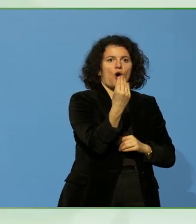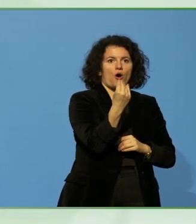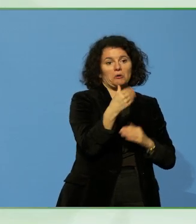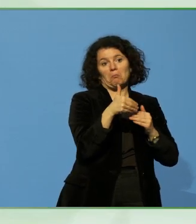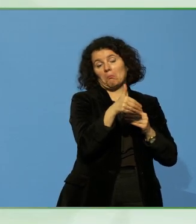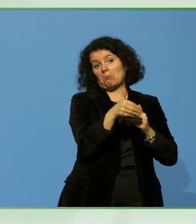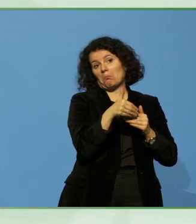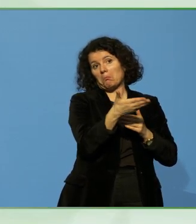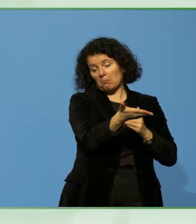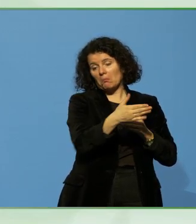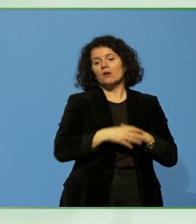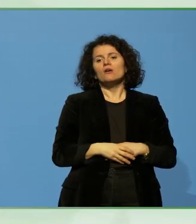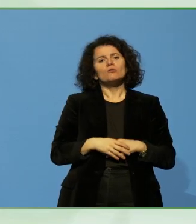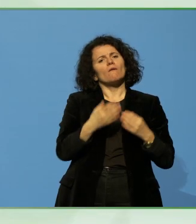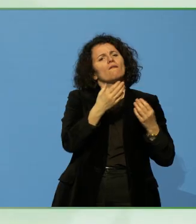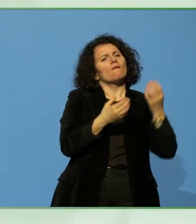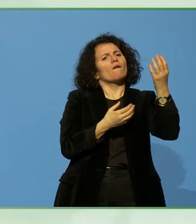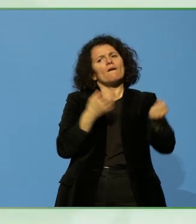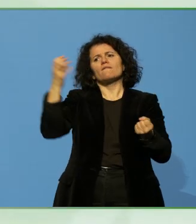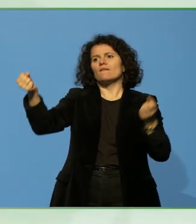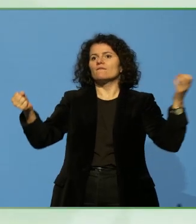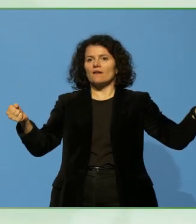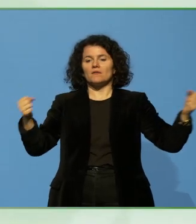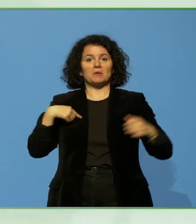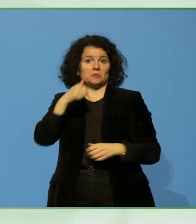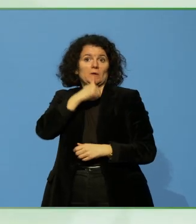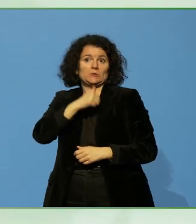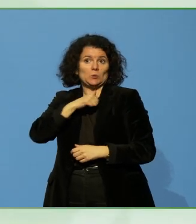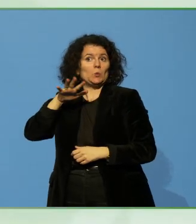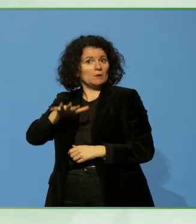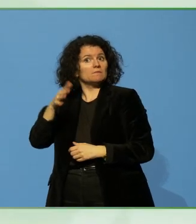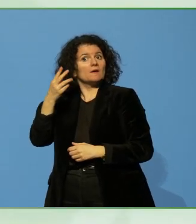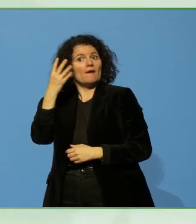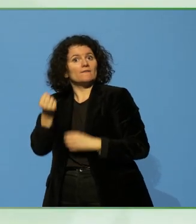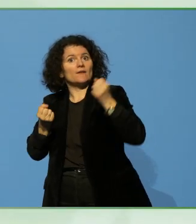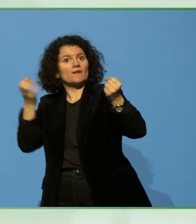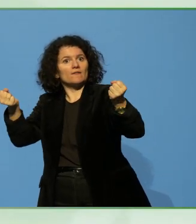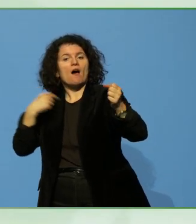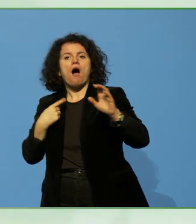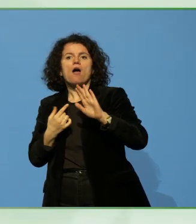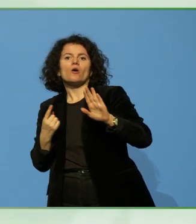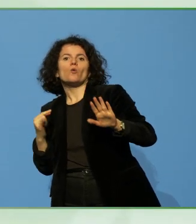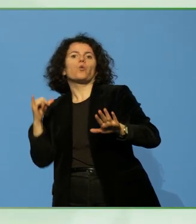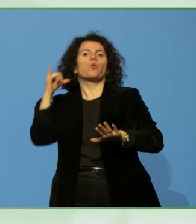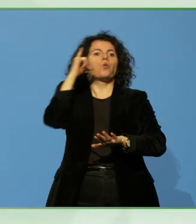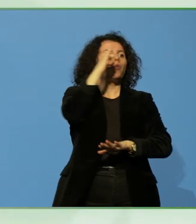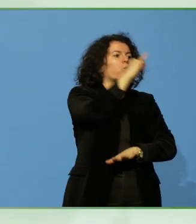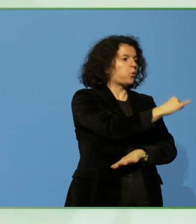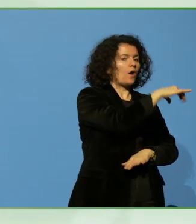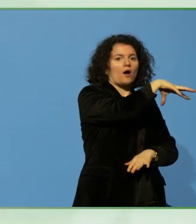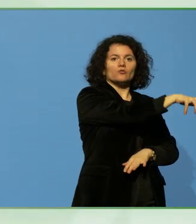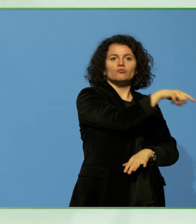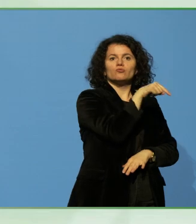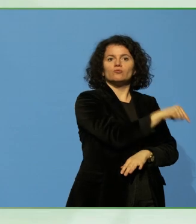know, if I travel outside the borders of Estonia, will those things work differently or the same? If they